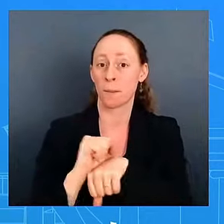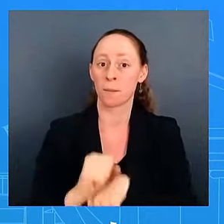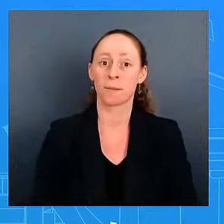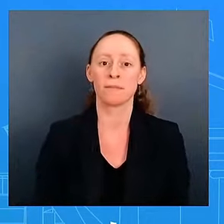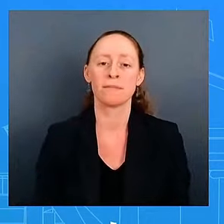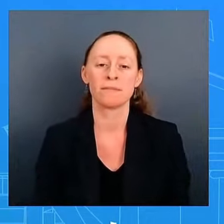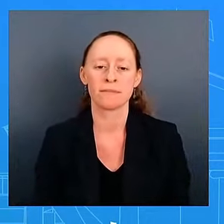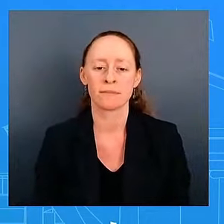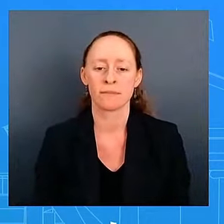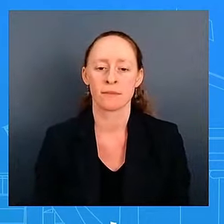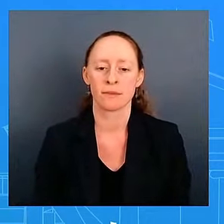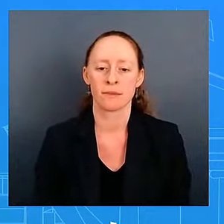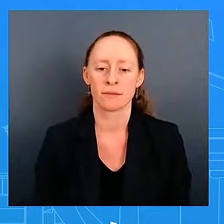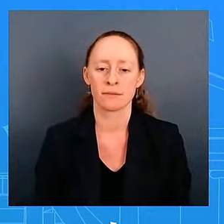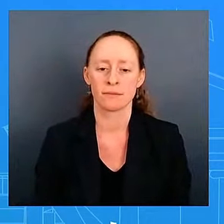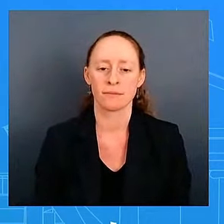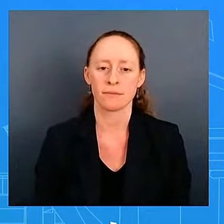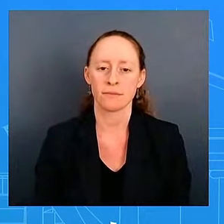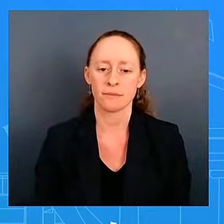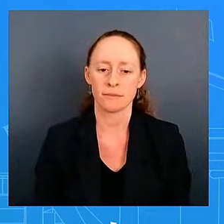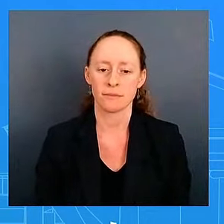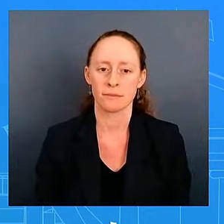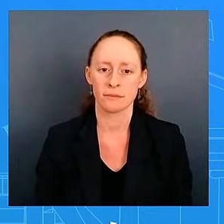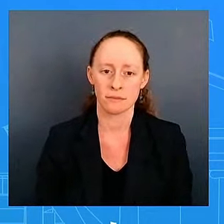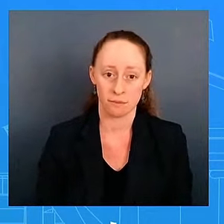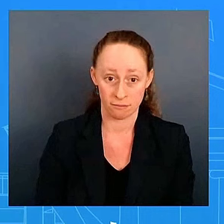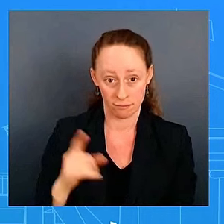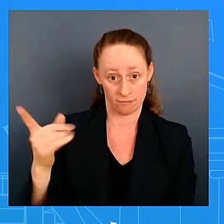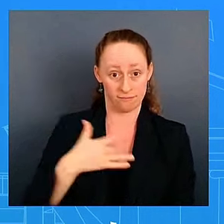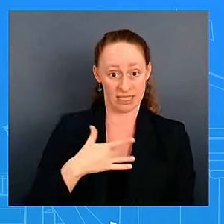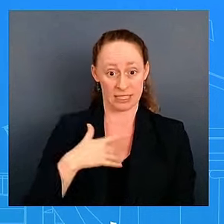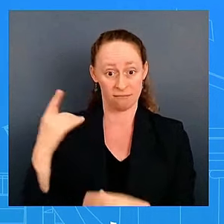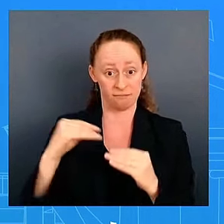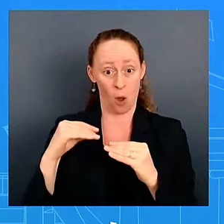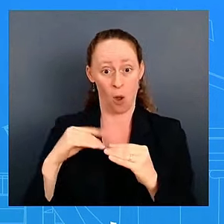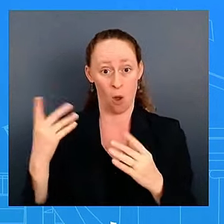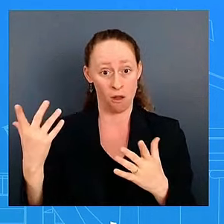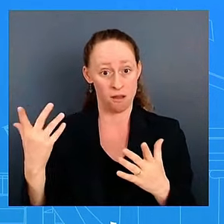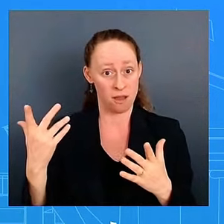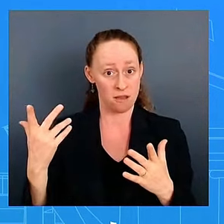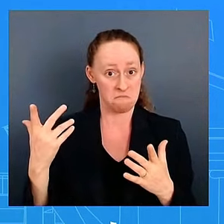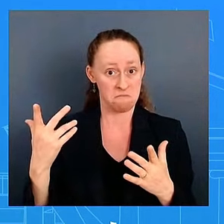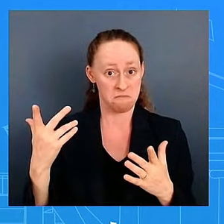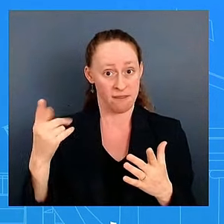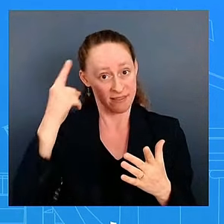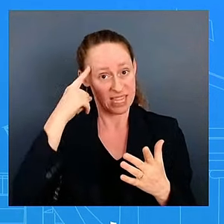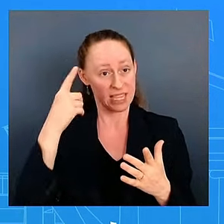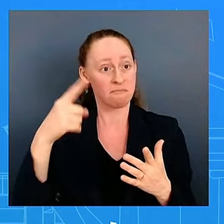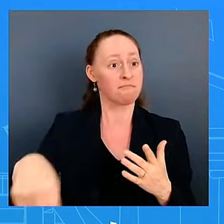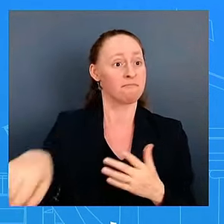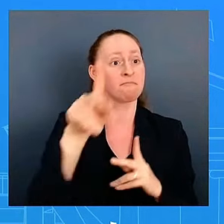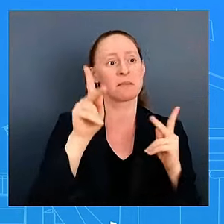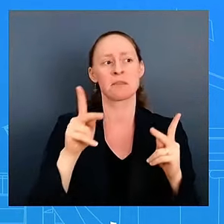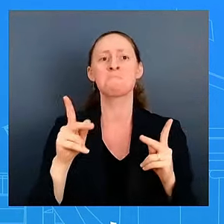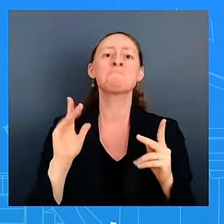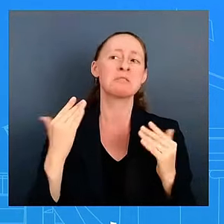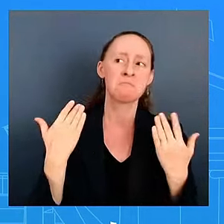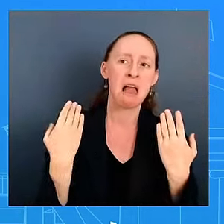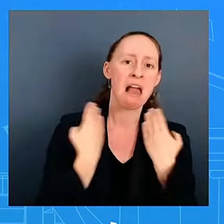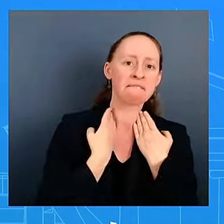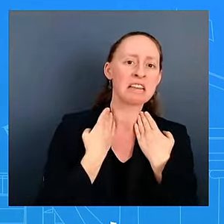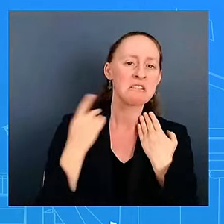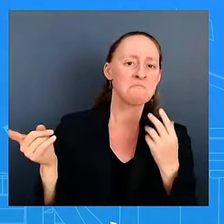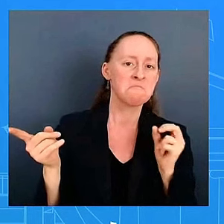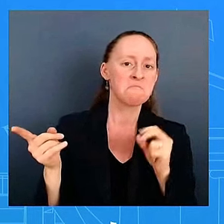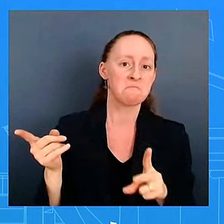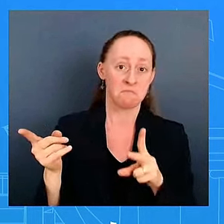those concerns after the bad debate? I mean, look, I think he's, you know, this is kind of the questions that I got from other colleagues. He's hearing directly from the